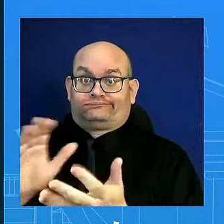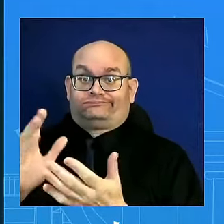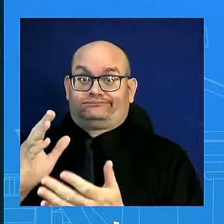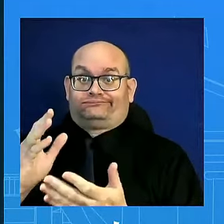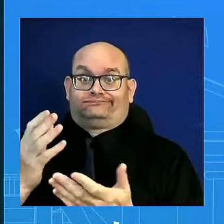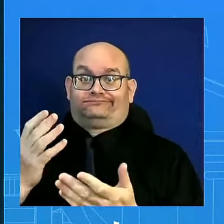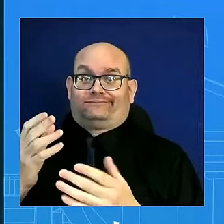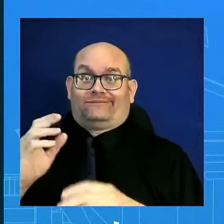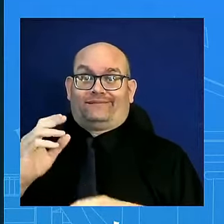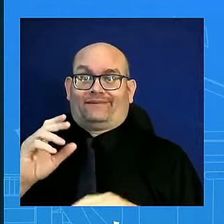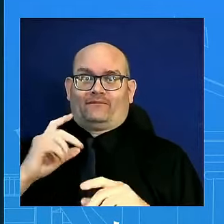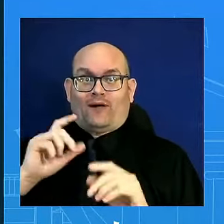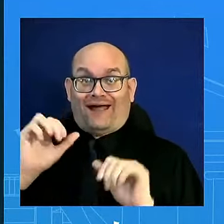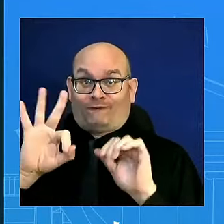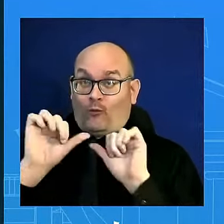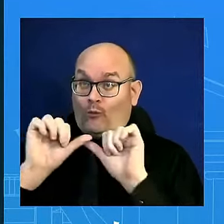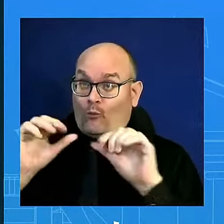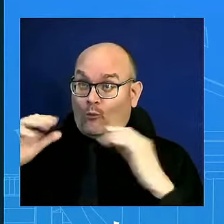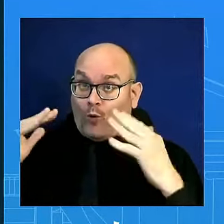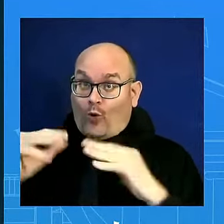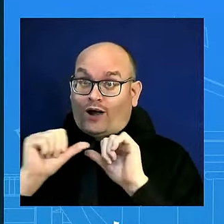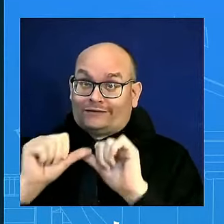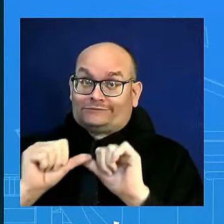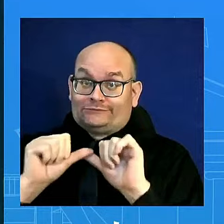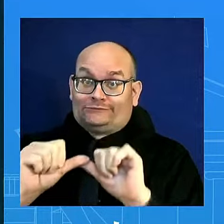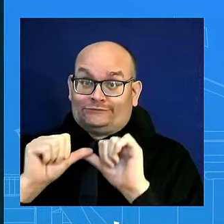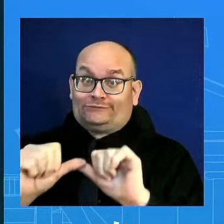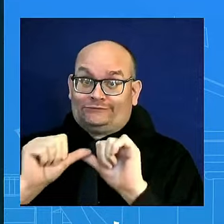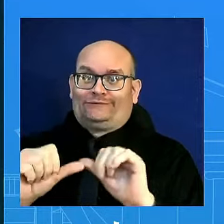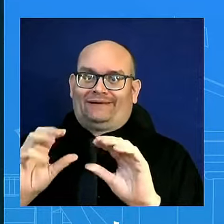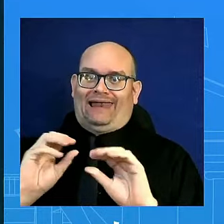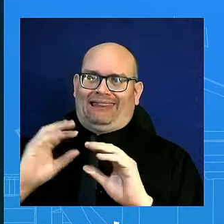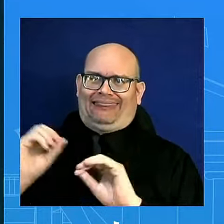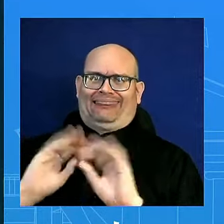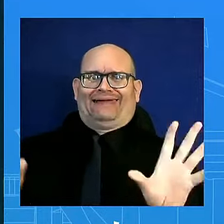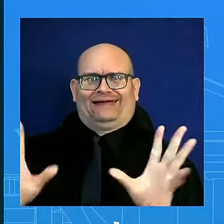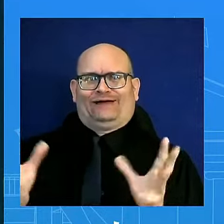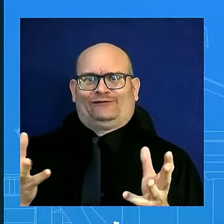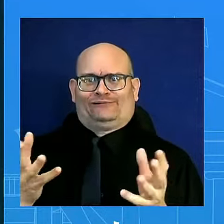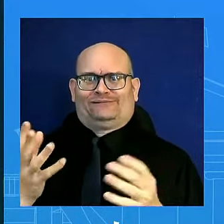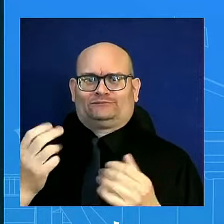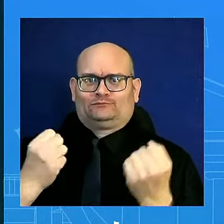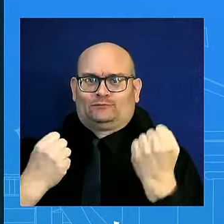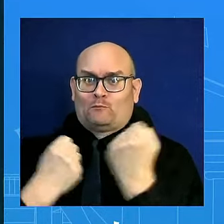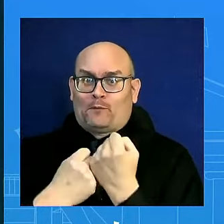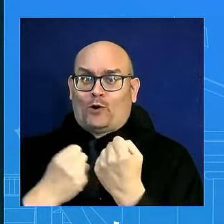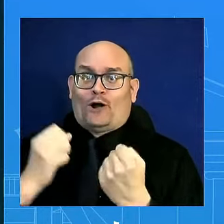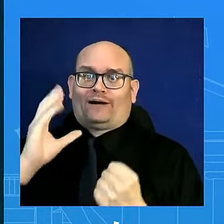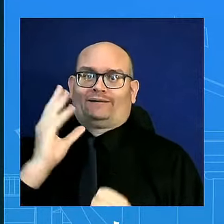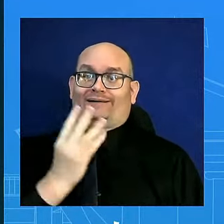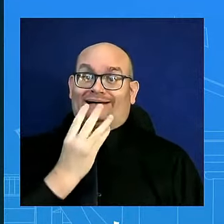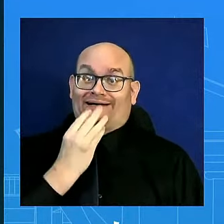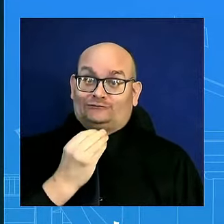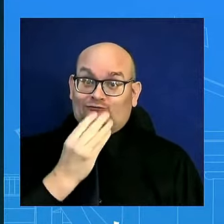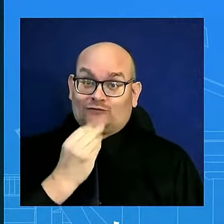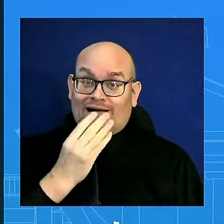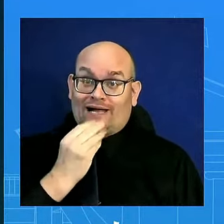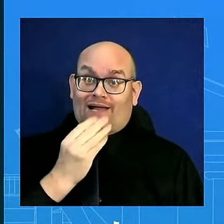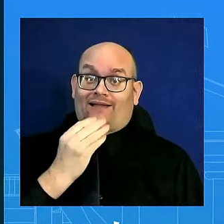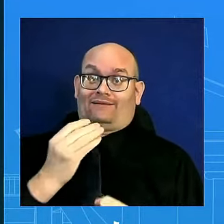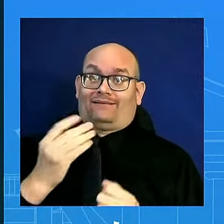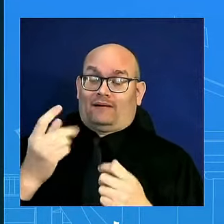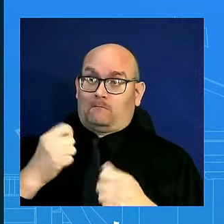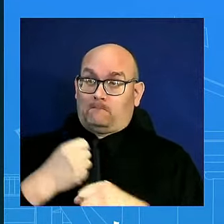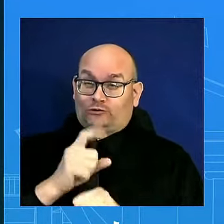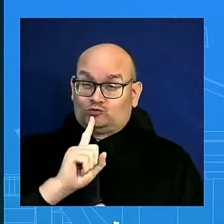lay that out from here. But I think we've been very clear. We've been very clear in our support for Israel and making sure they have what they need to defend themselves.